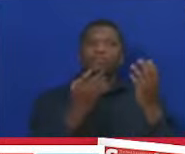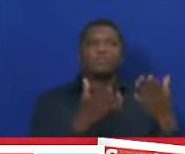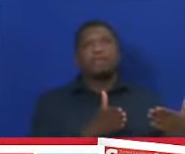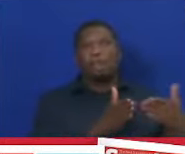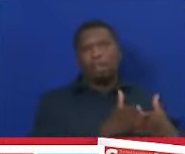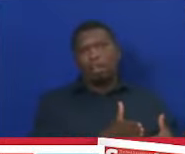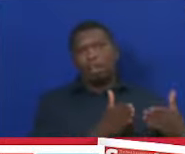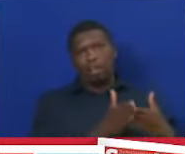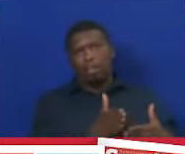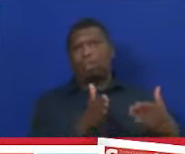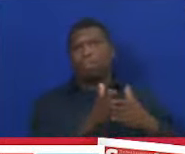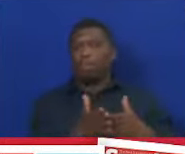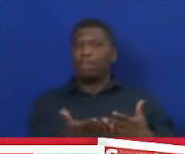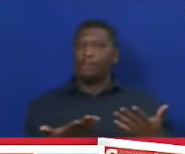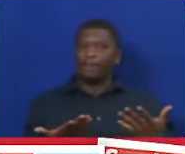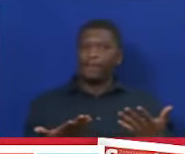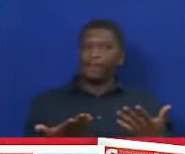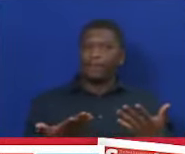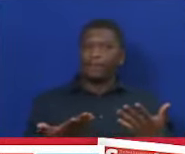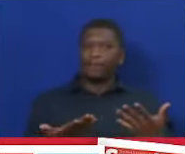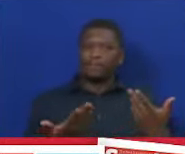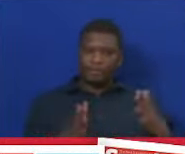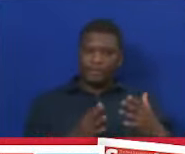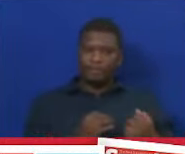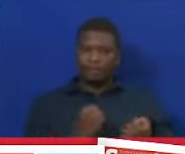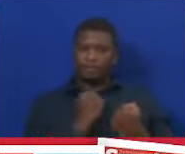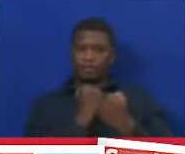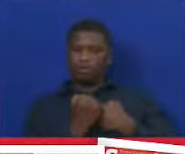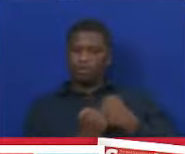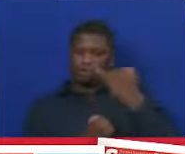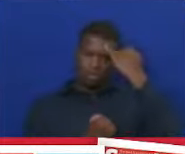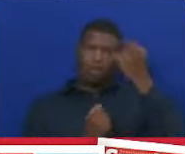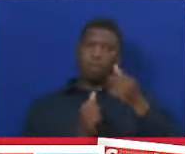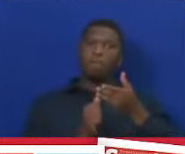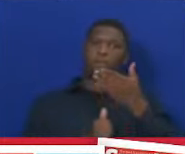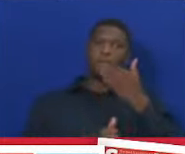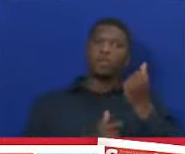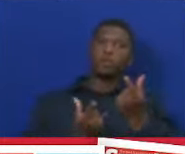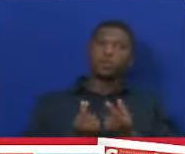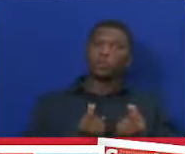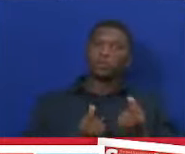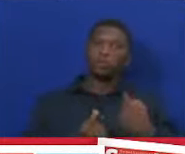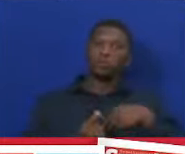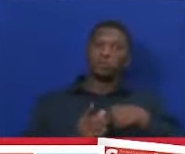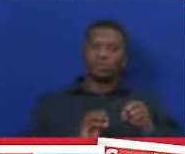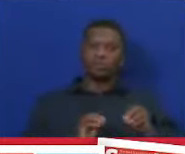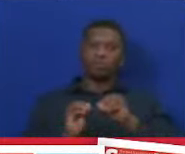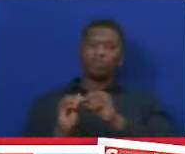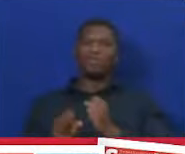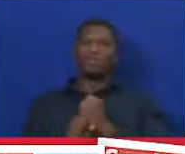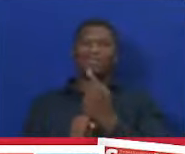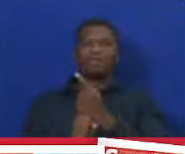therefore, assistance from outside Gauteng will be required from us.